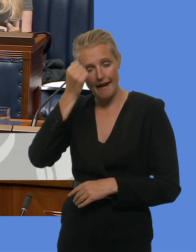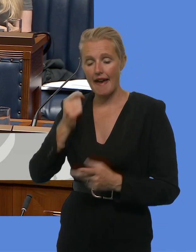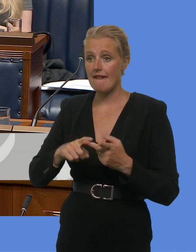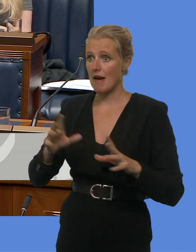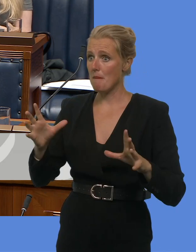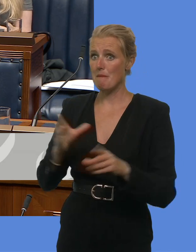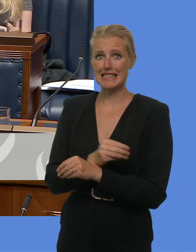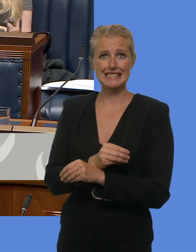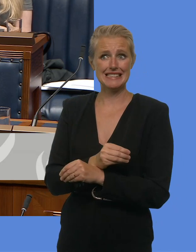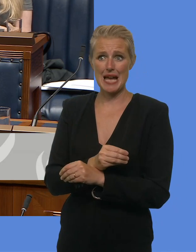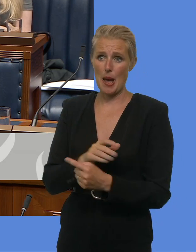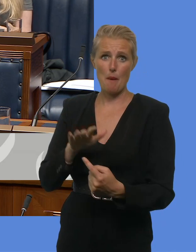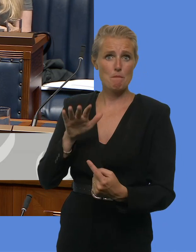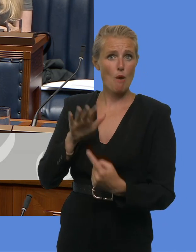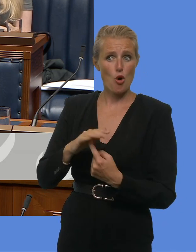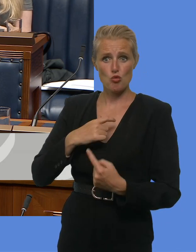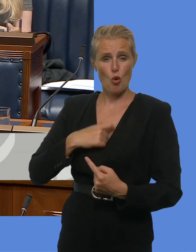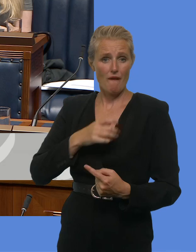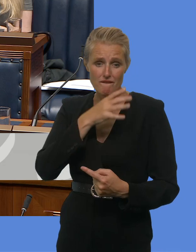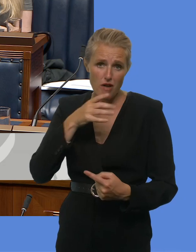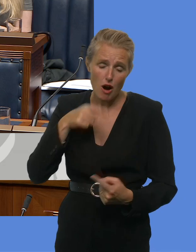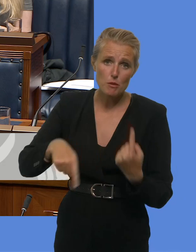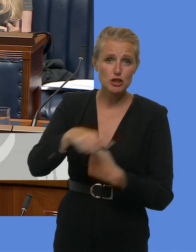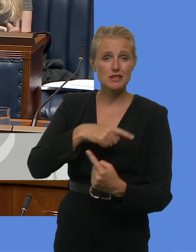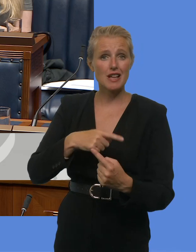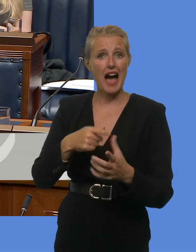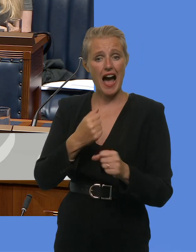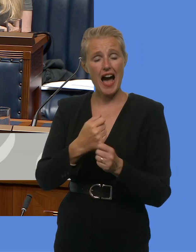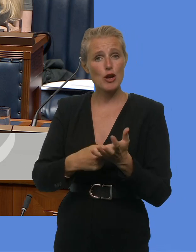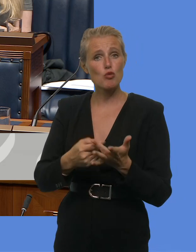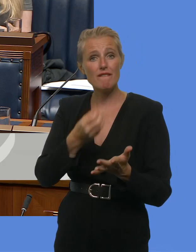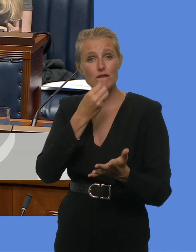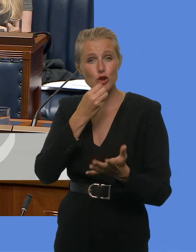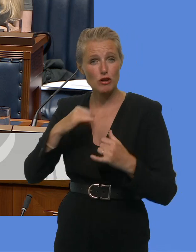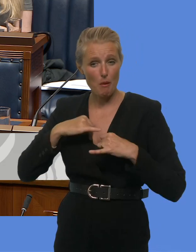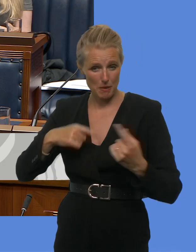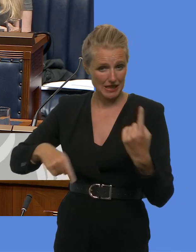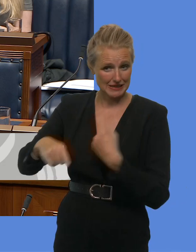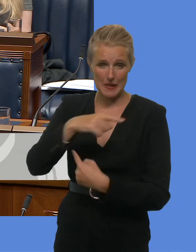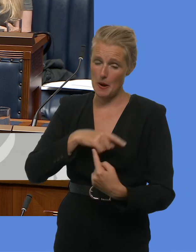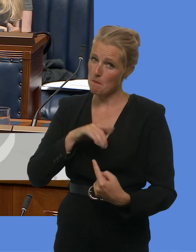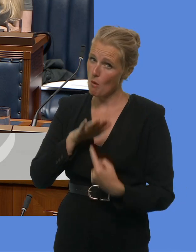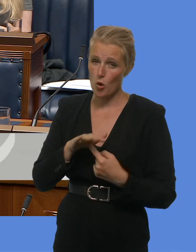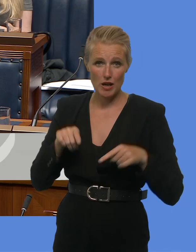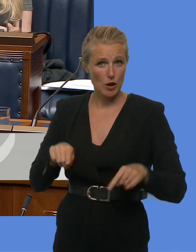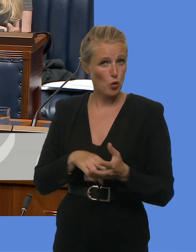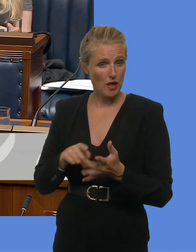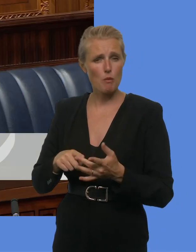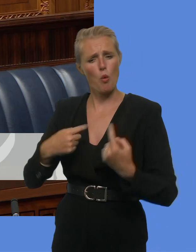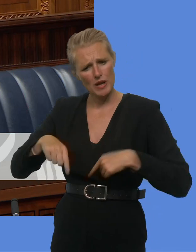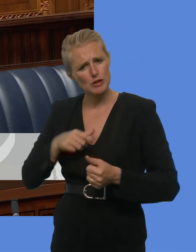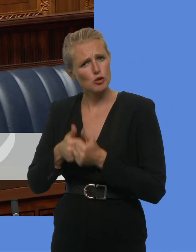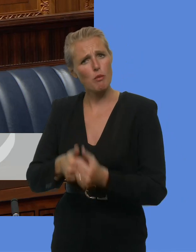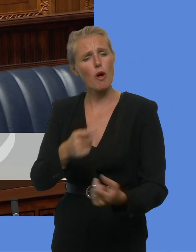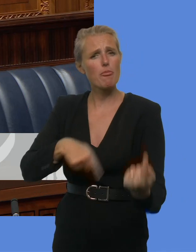incredible important role that farmers and our agri-foods play in Northern Ireland, and that they need to be supported. The